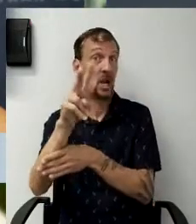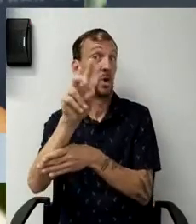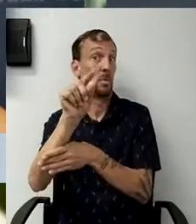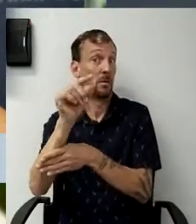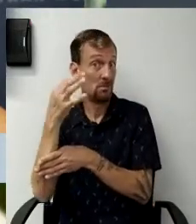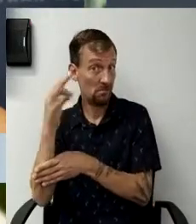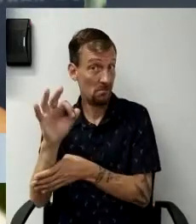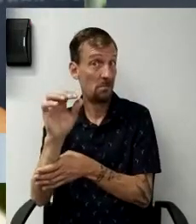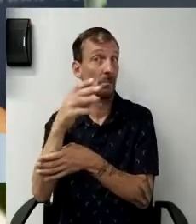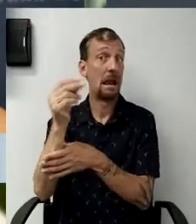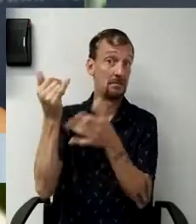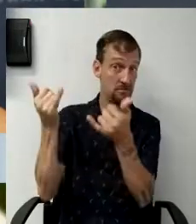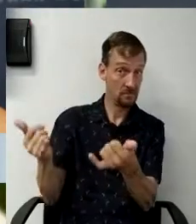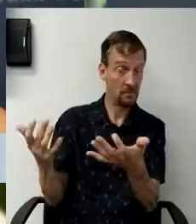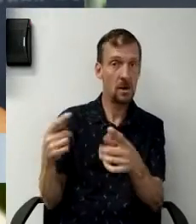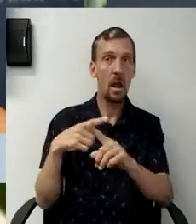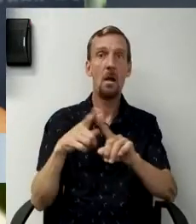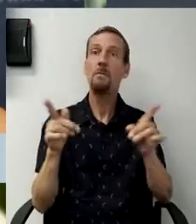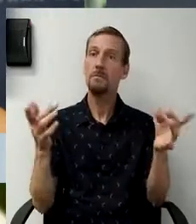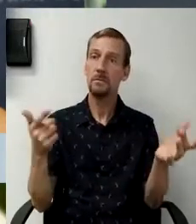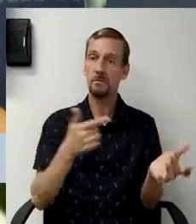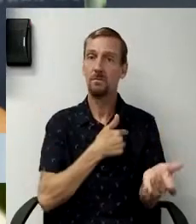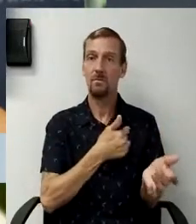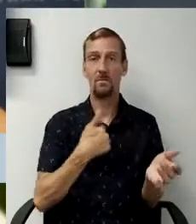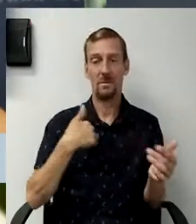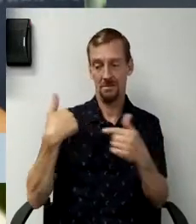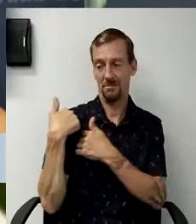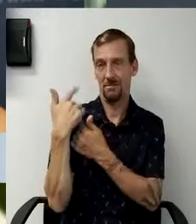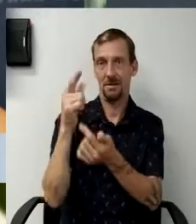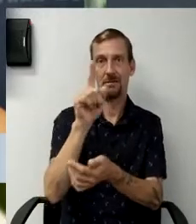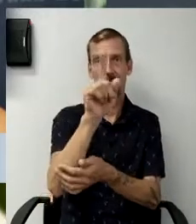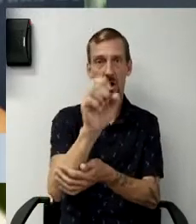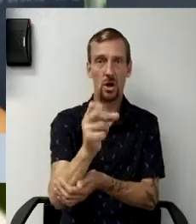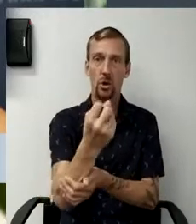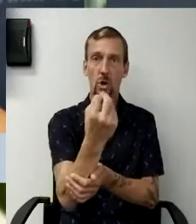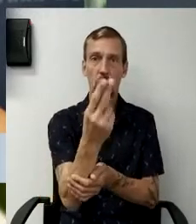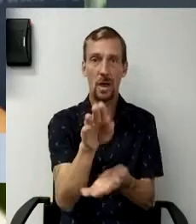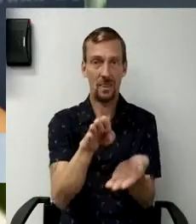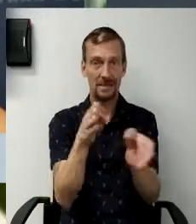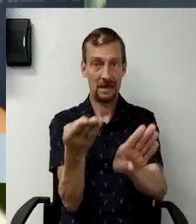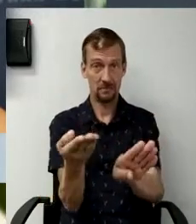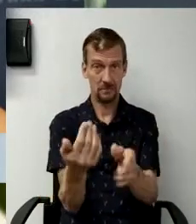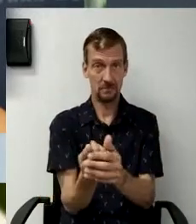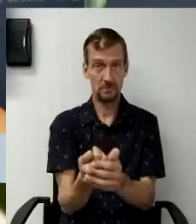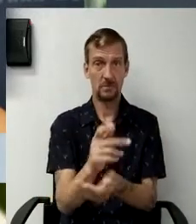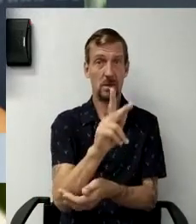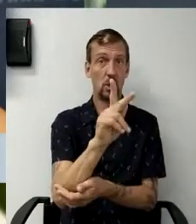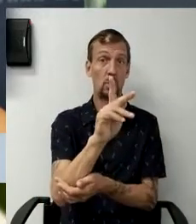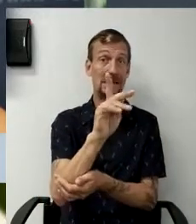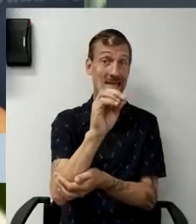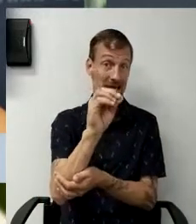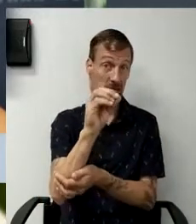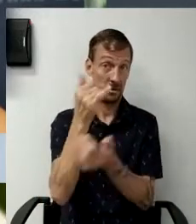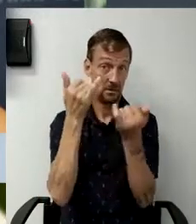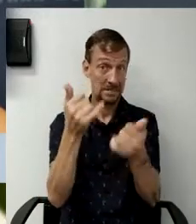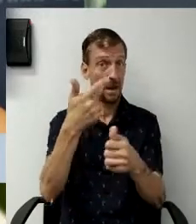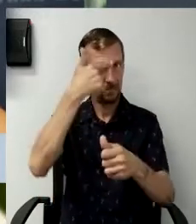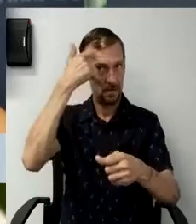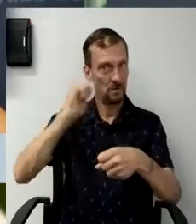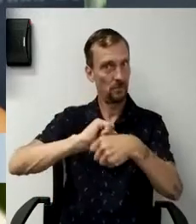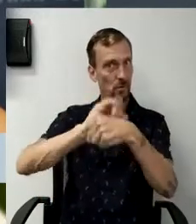earlier, we've had a total of 112 deaths at Quia Delta that are